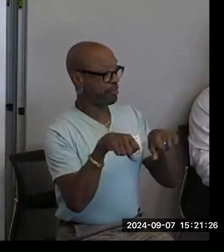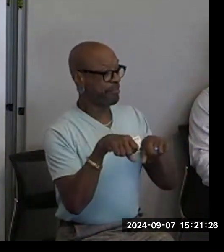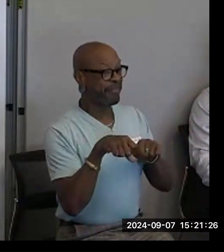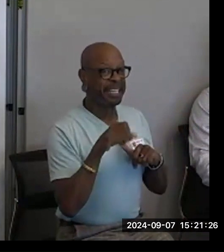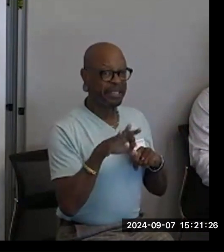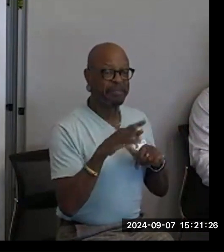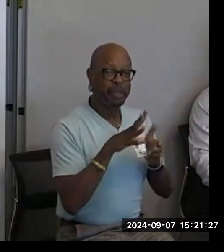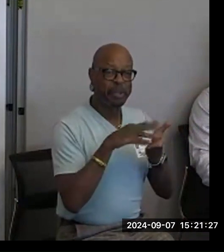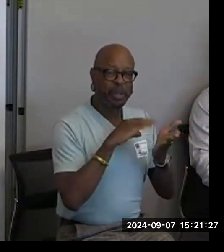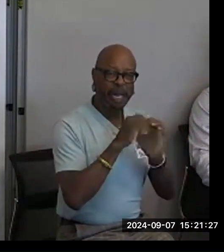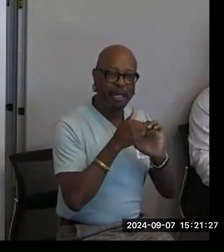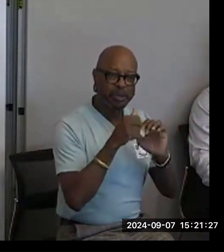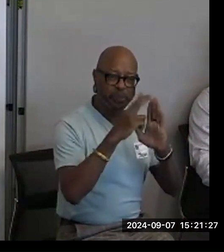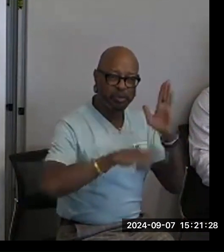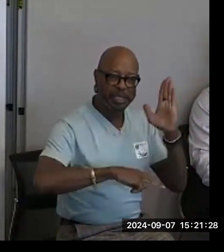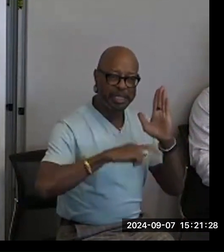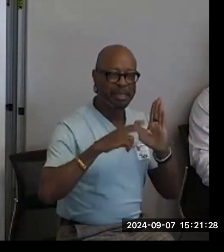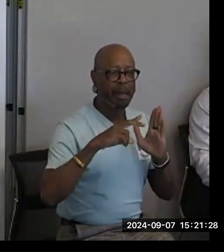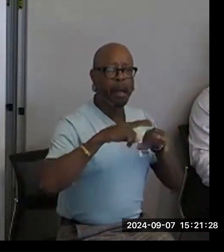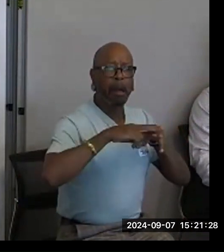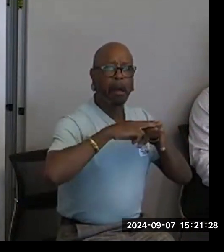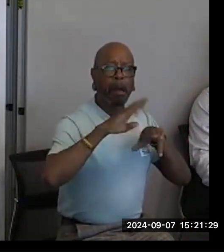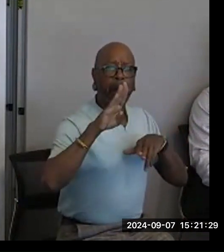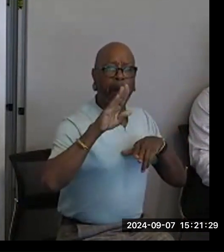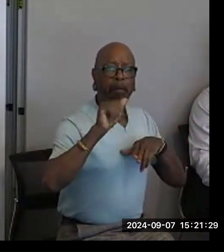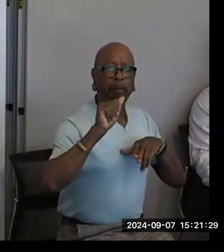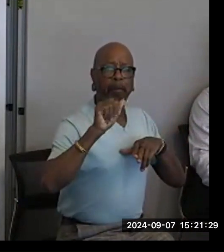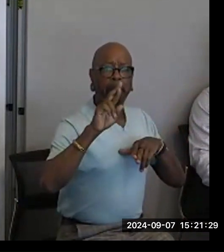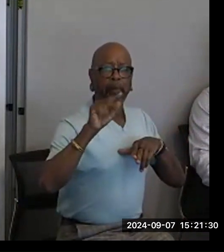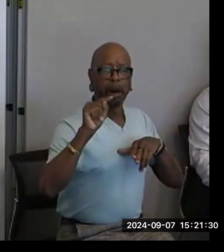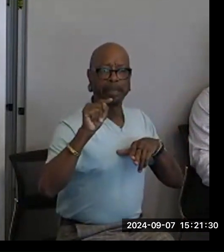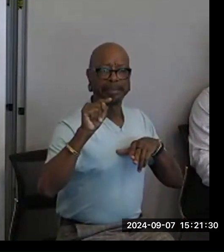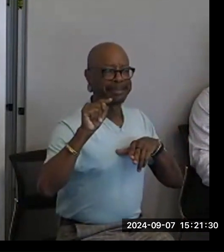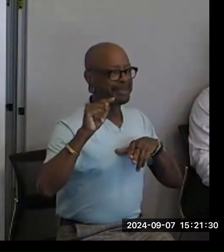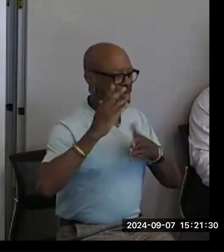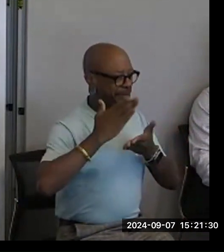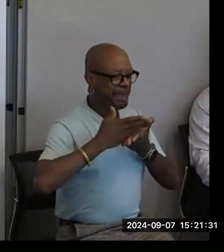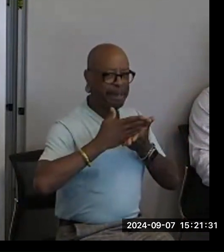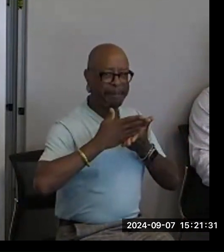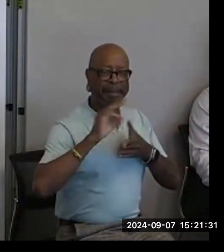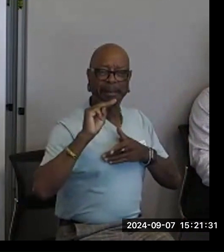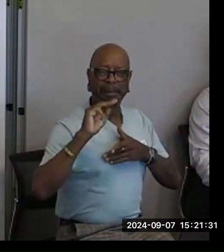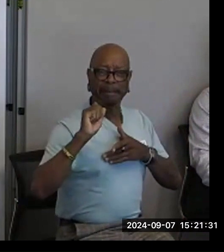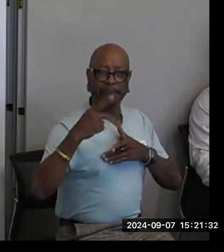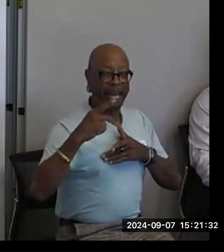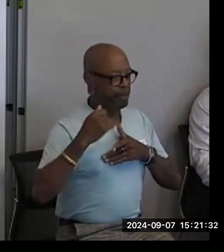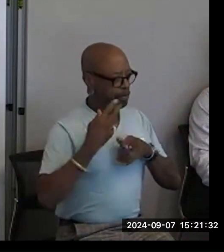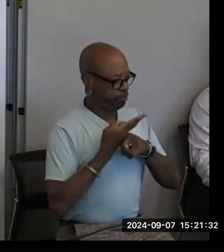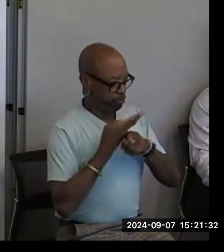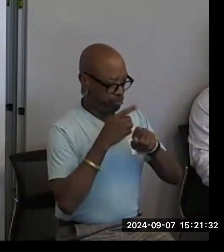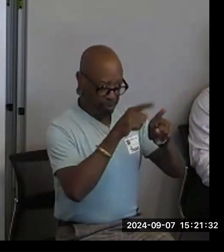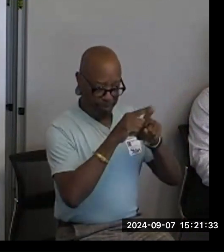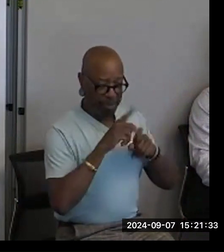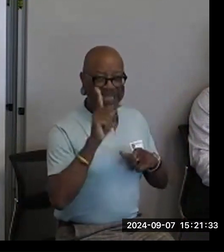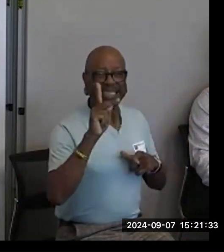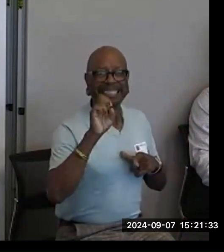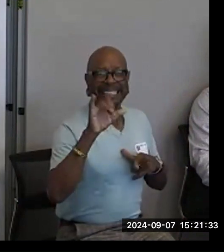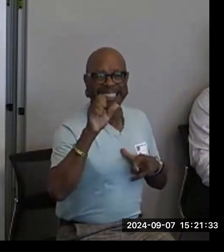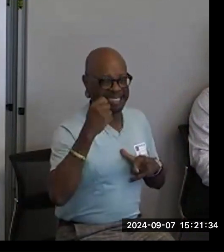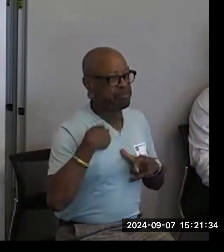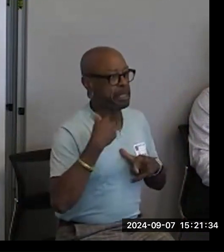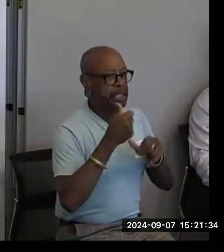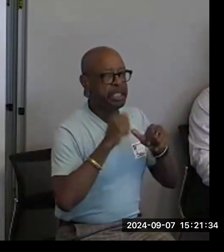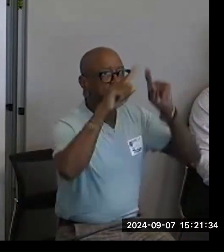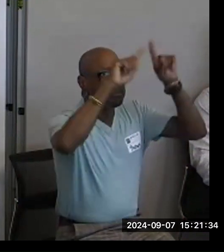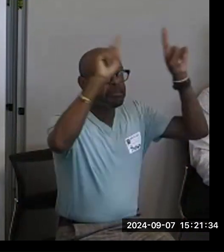you can learn to read the BART station map using the key and all the different symbols in the BART stations.